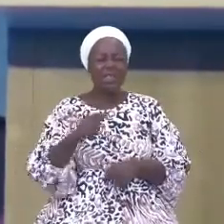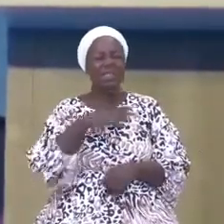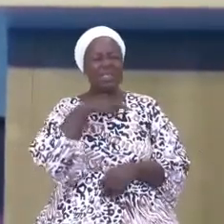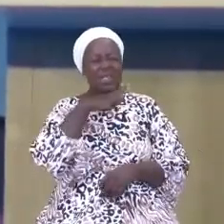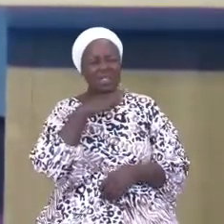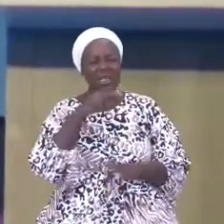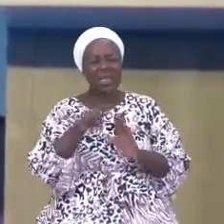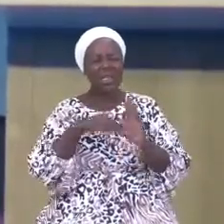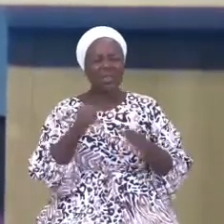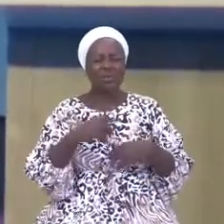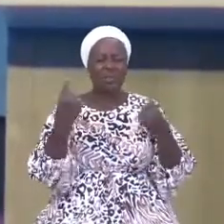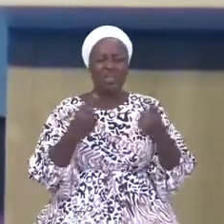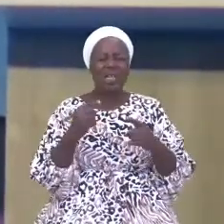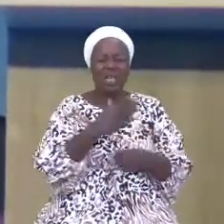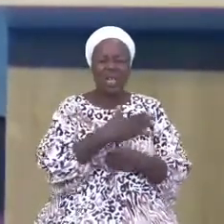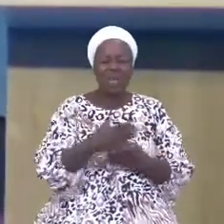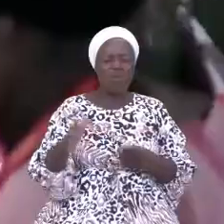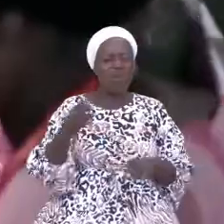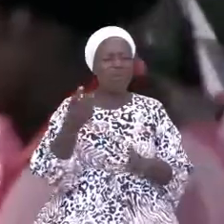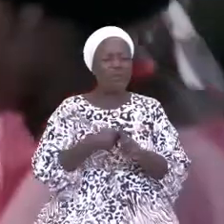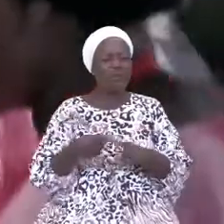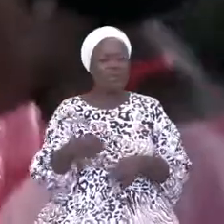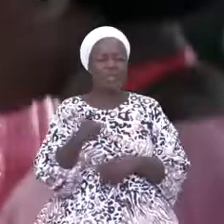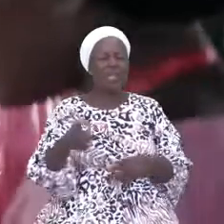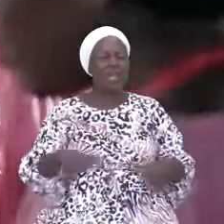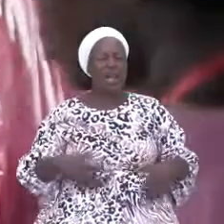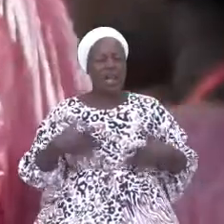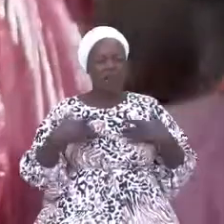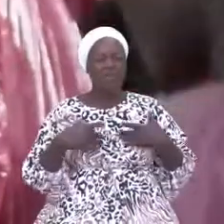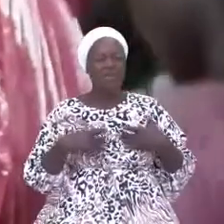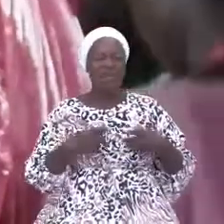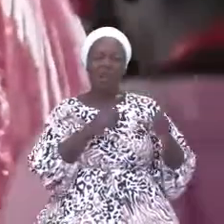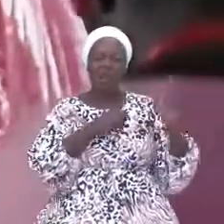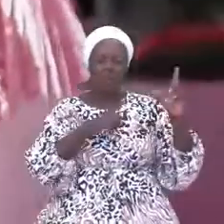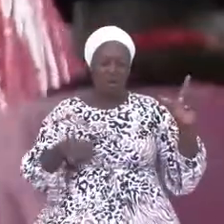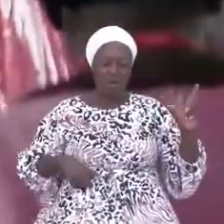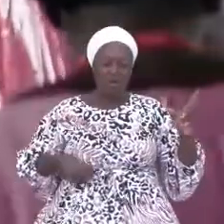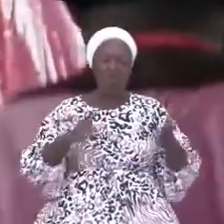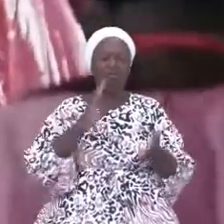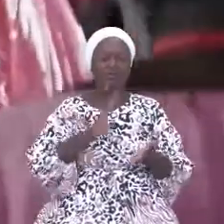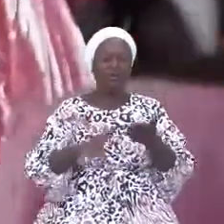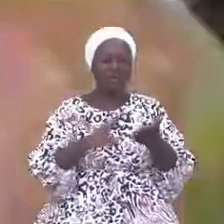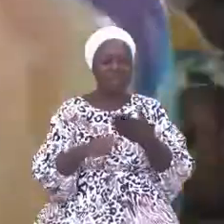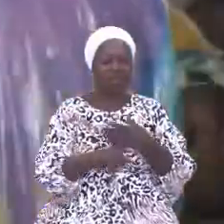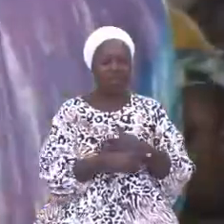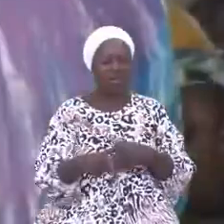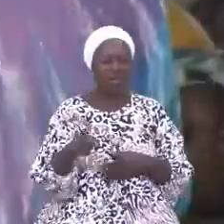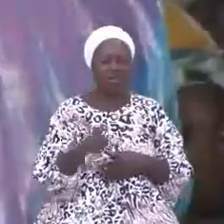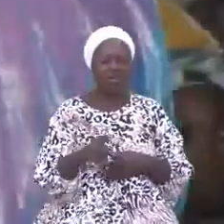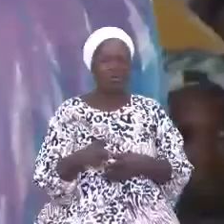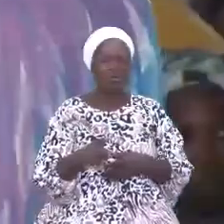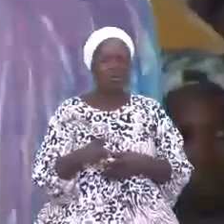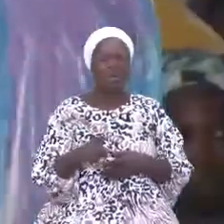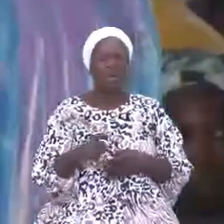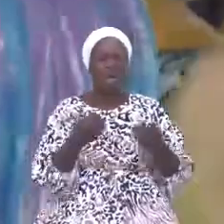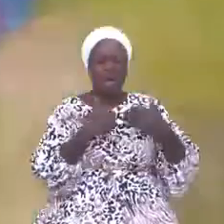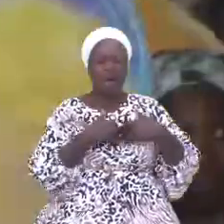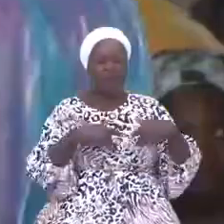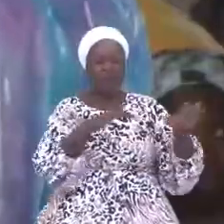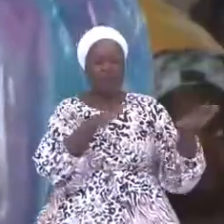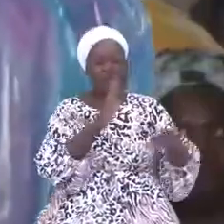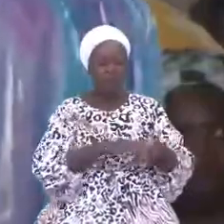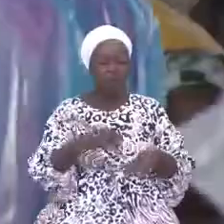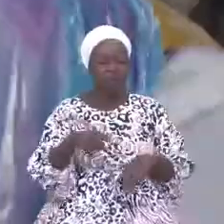sin away from their lives. Lord, pardon them. Forgive them.